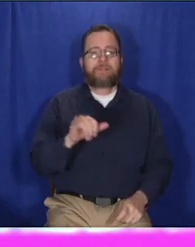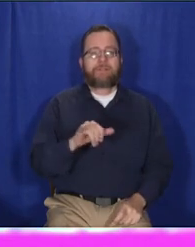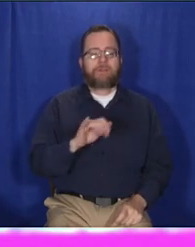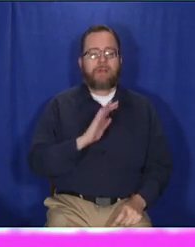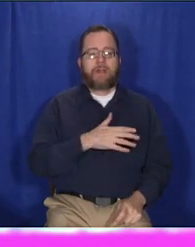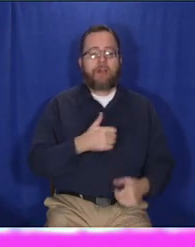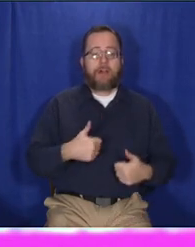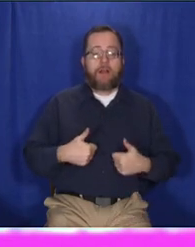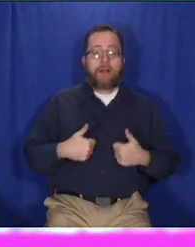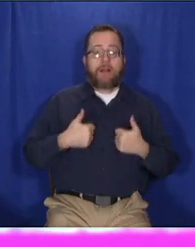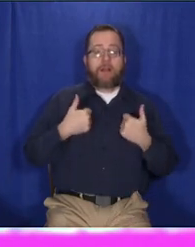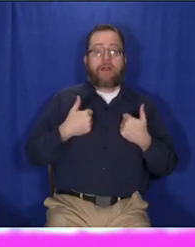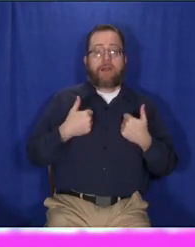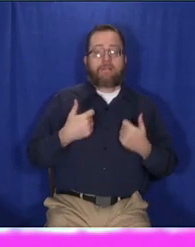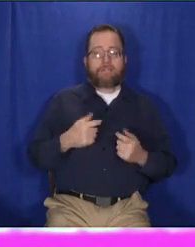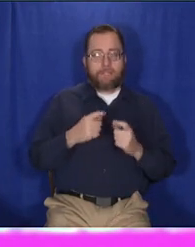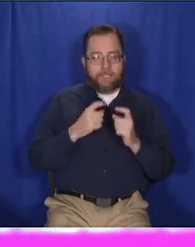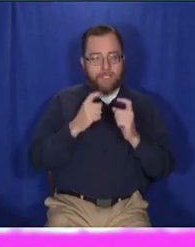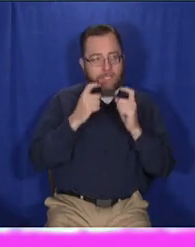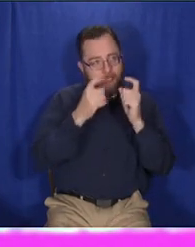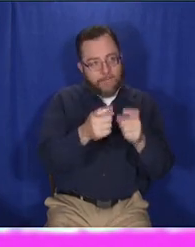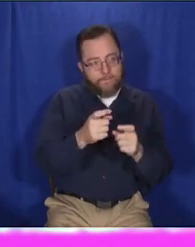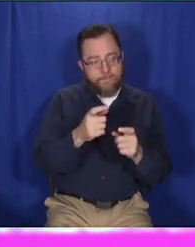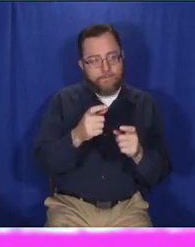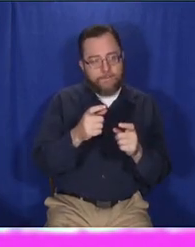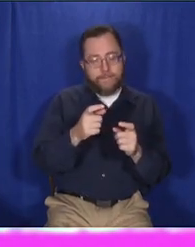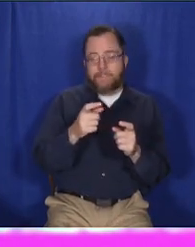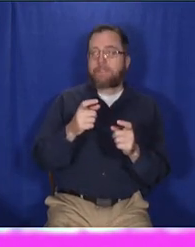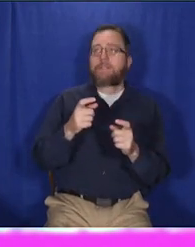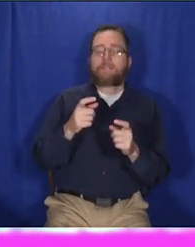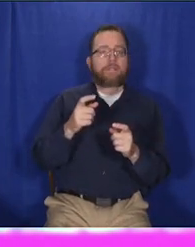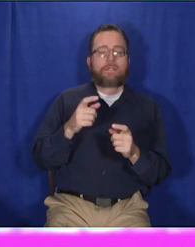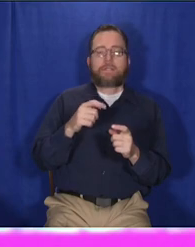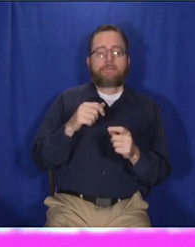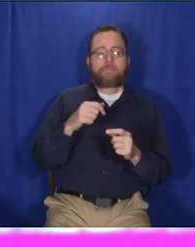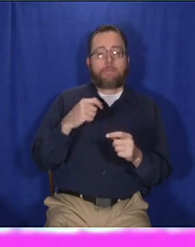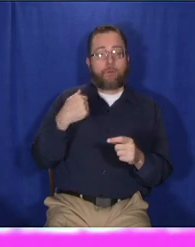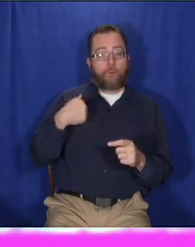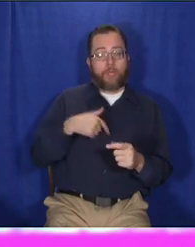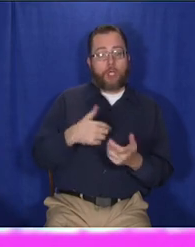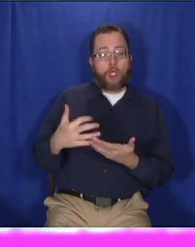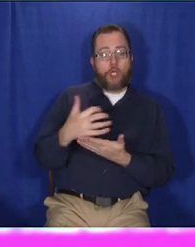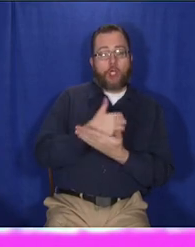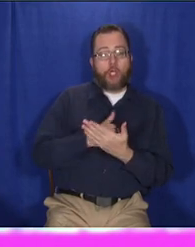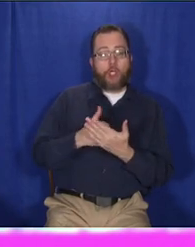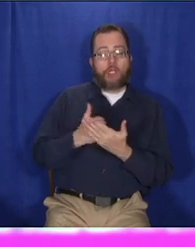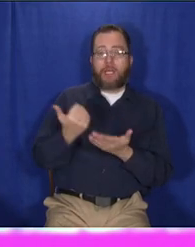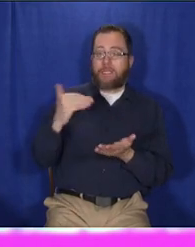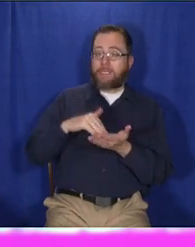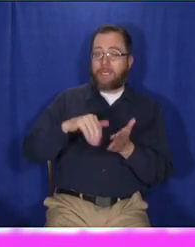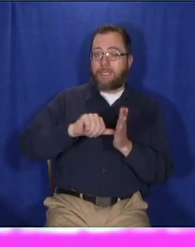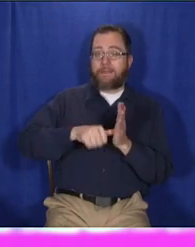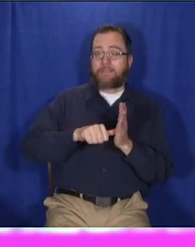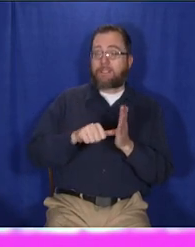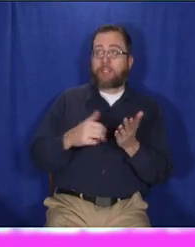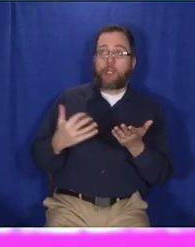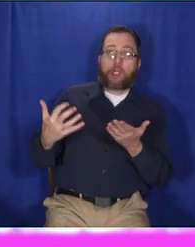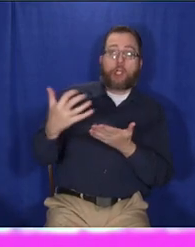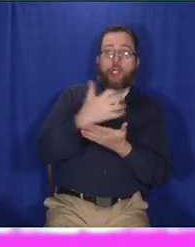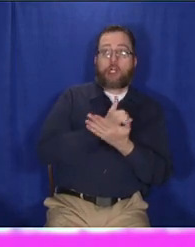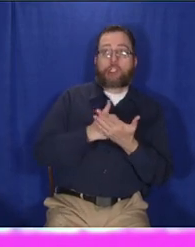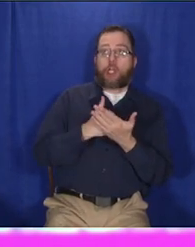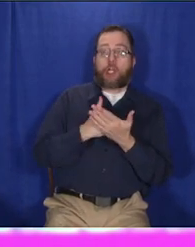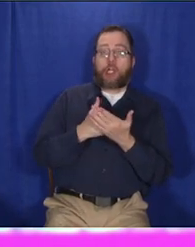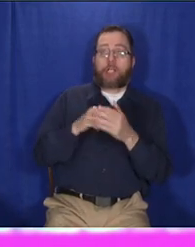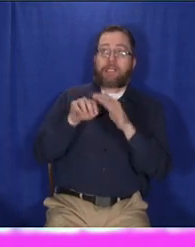not to earn anything from him, but in response to what Jesus has earned on our behalf. And